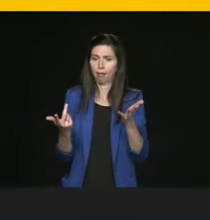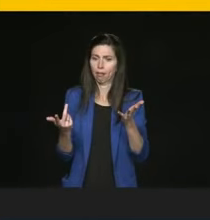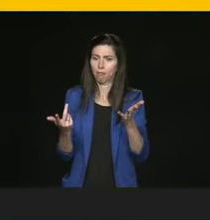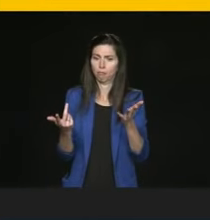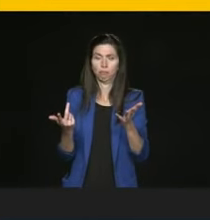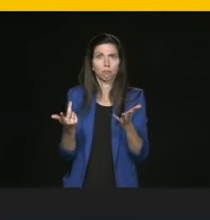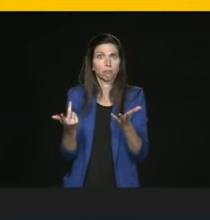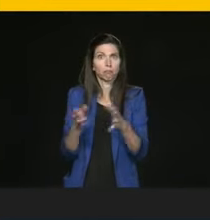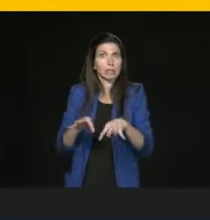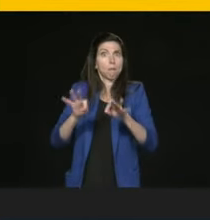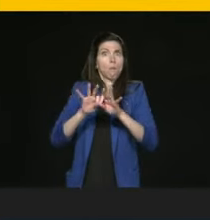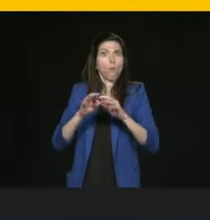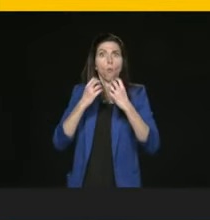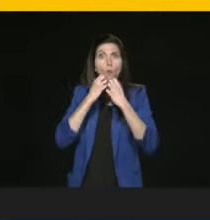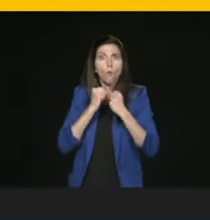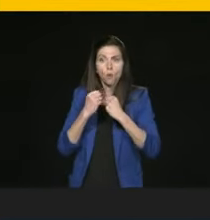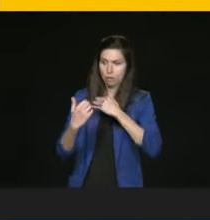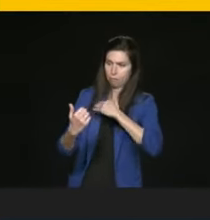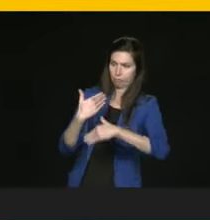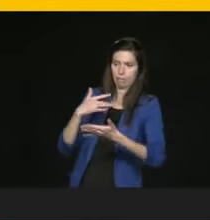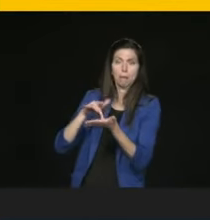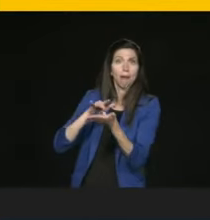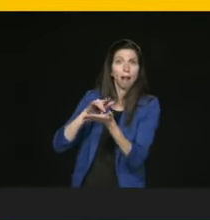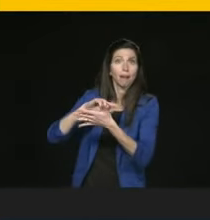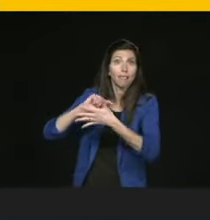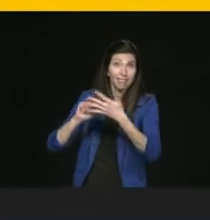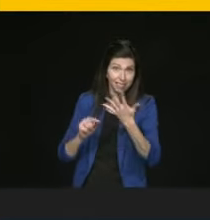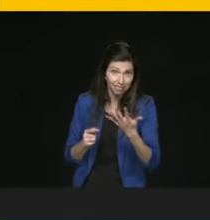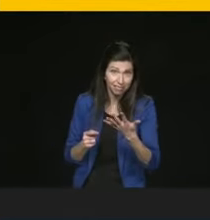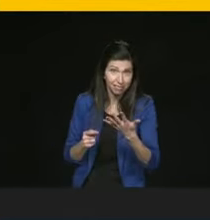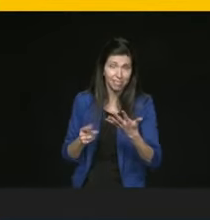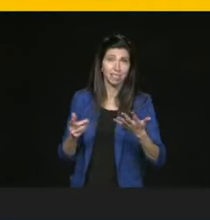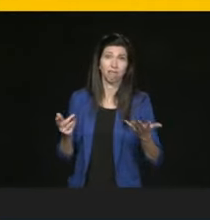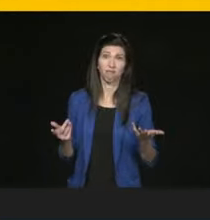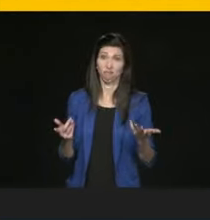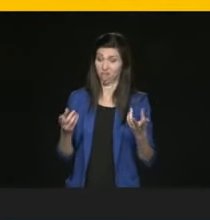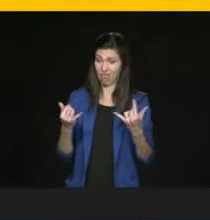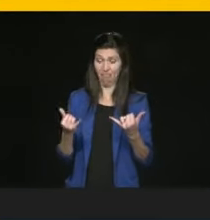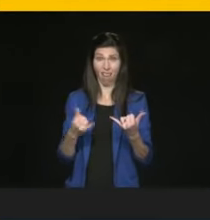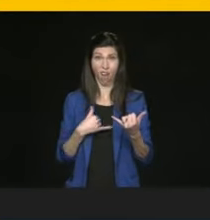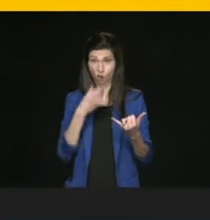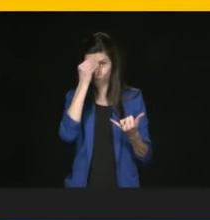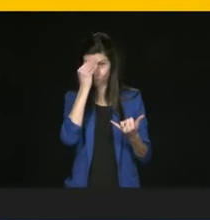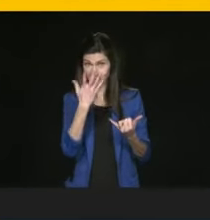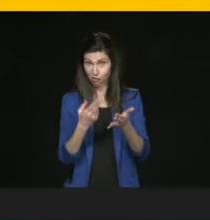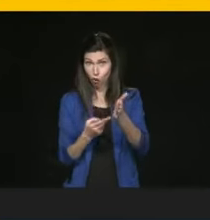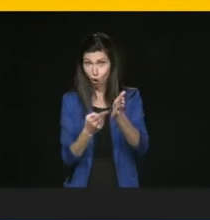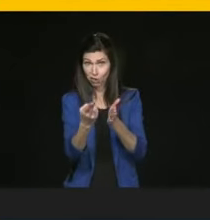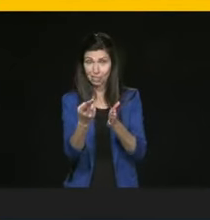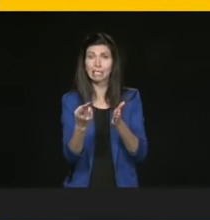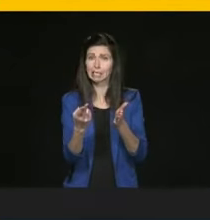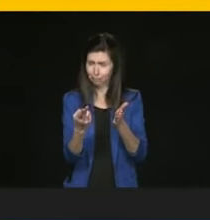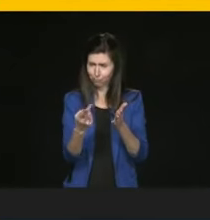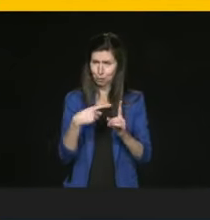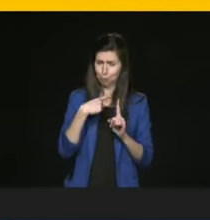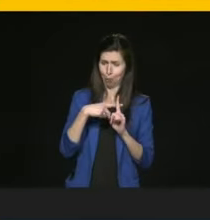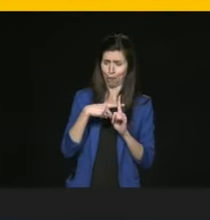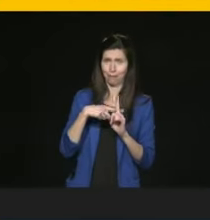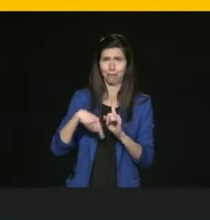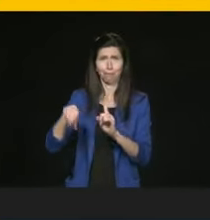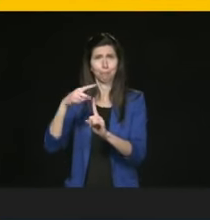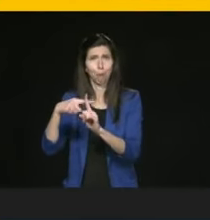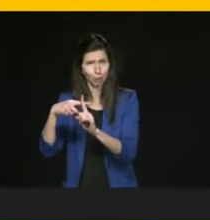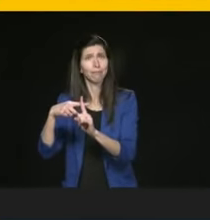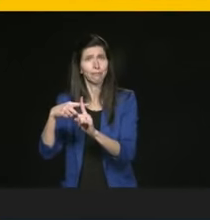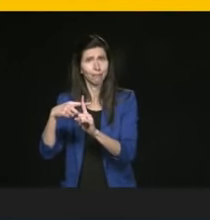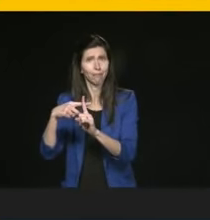that things are going quite well with efforts on both sides of the frontier, meaning that we have succeeded